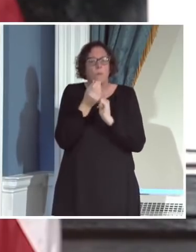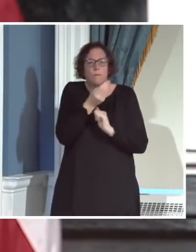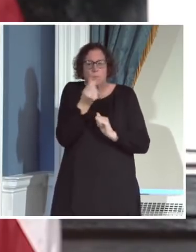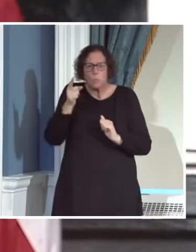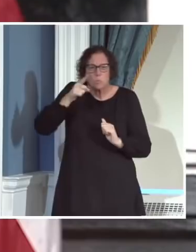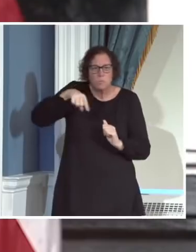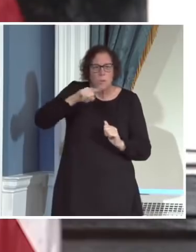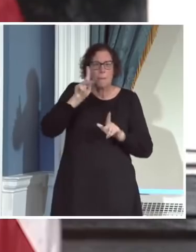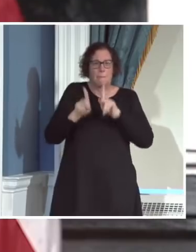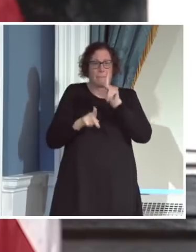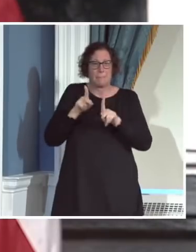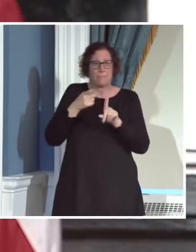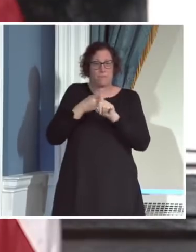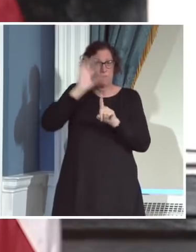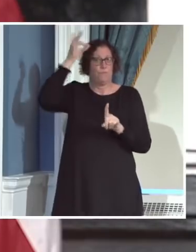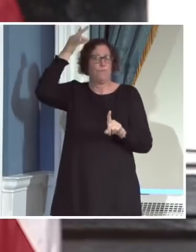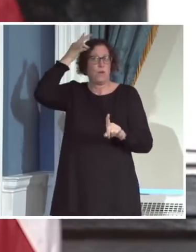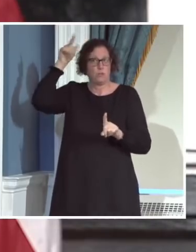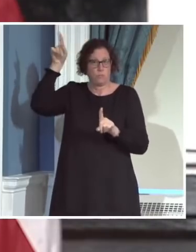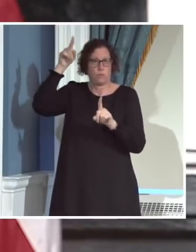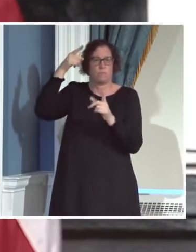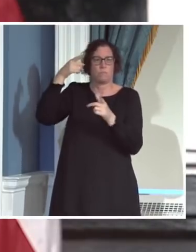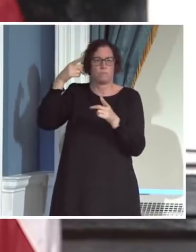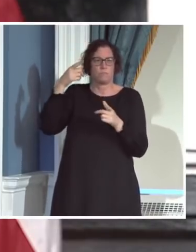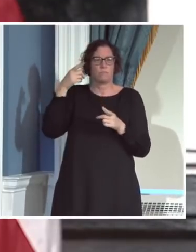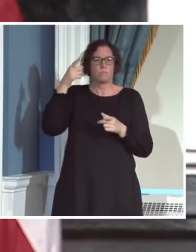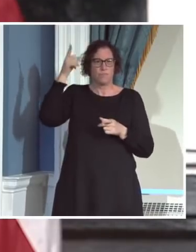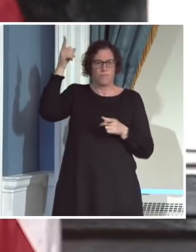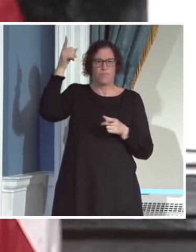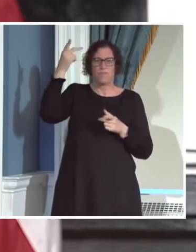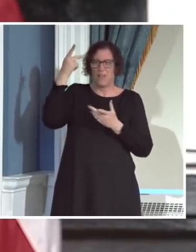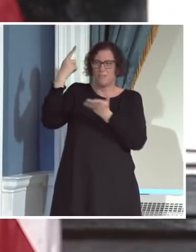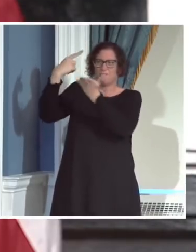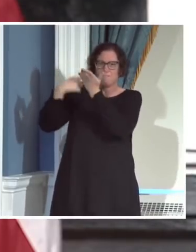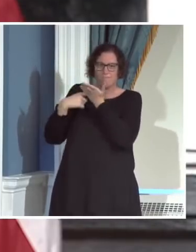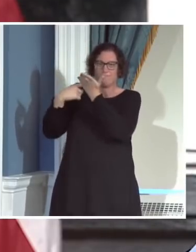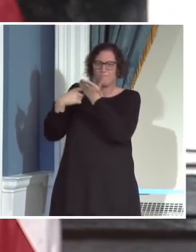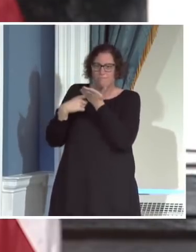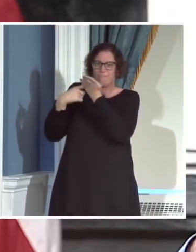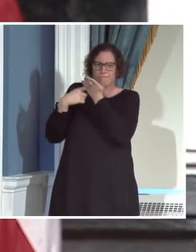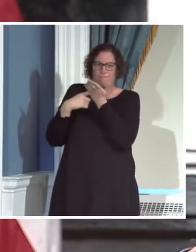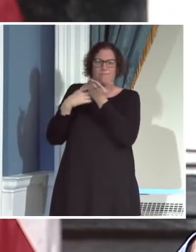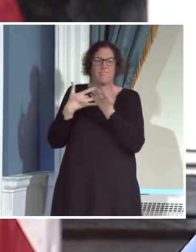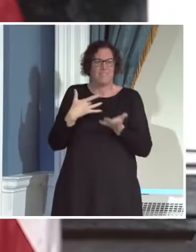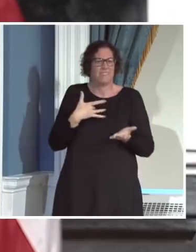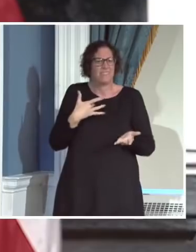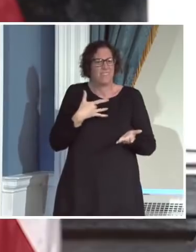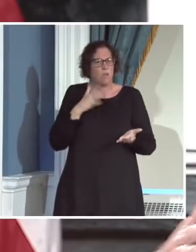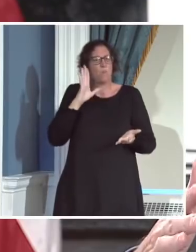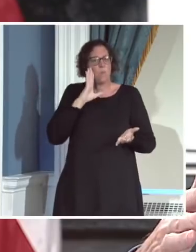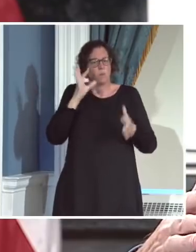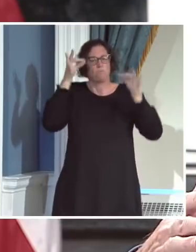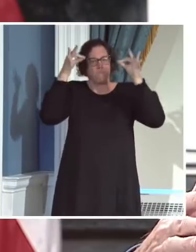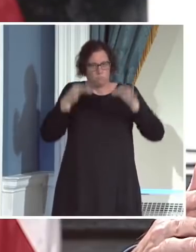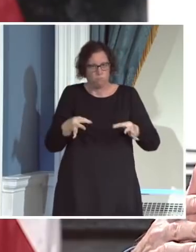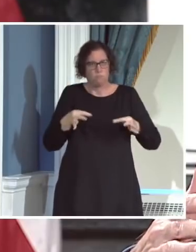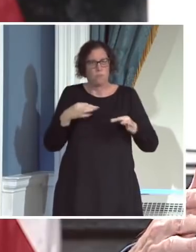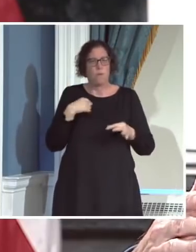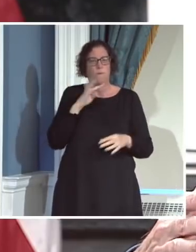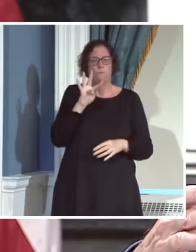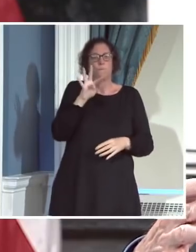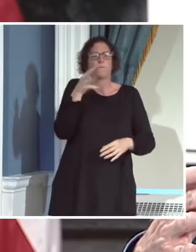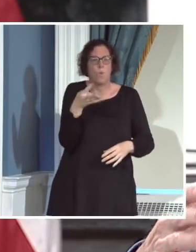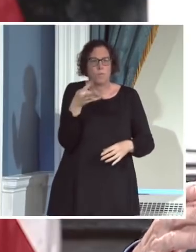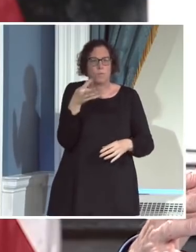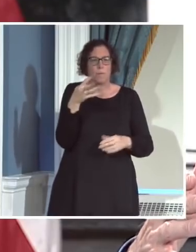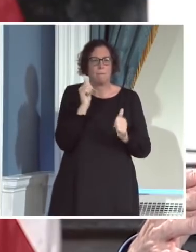for localities and states. And I think that has to be money to make up for all the massive expenditures that we're